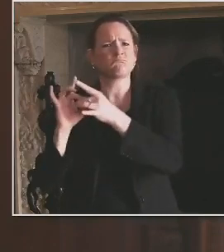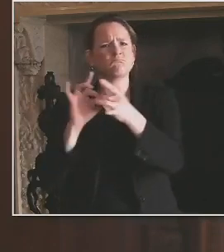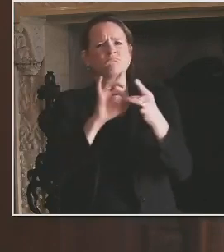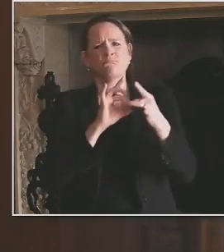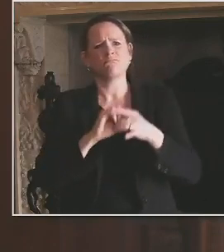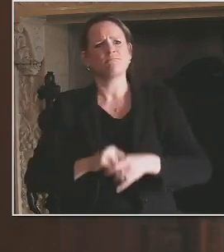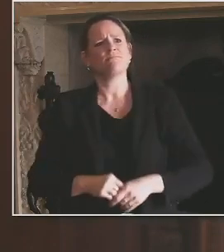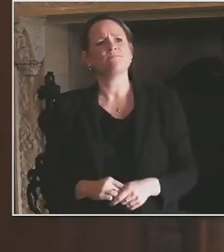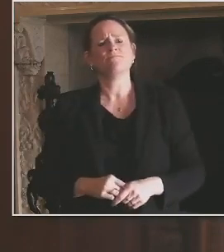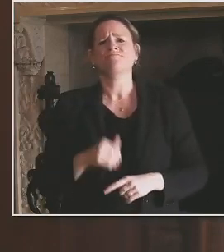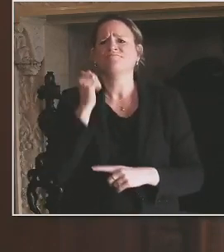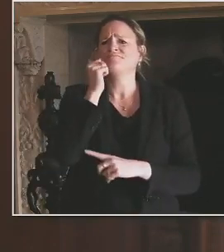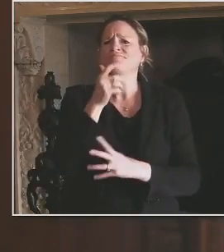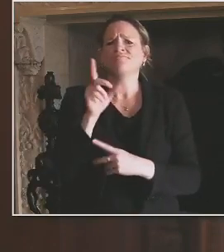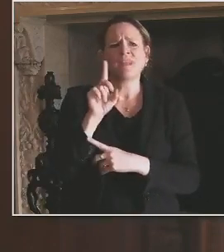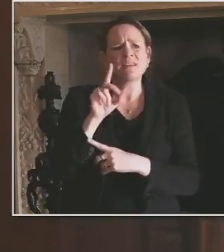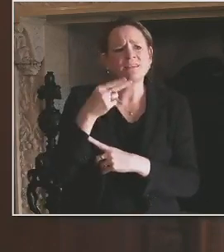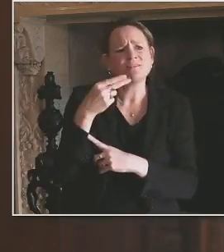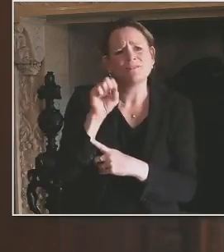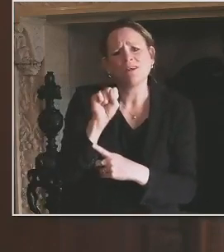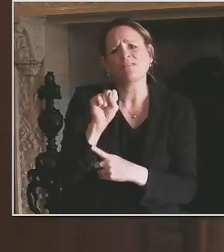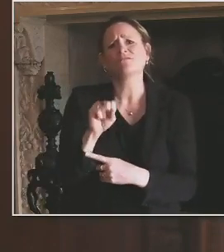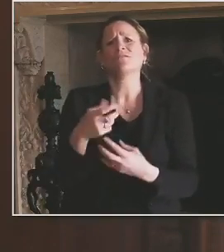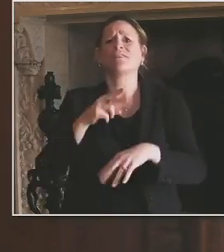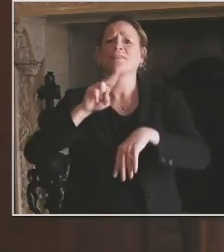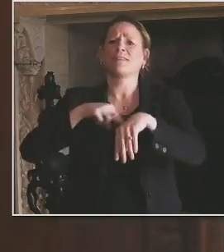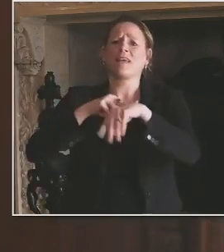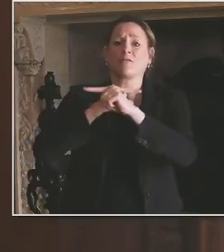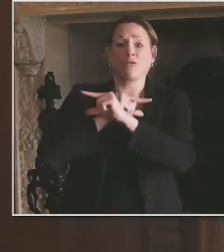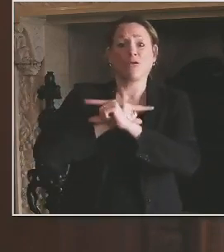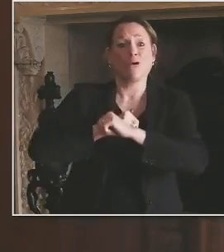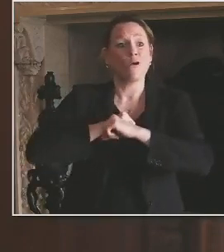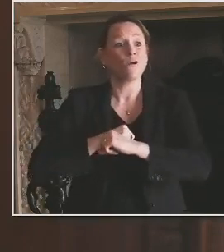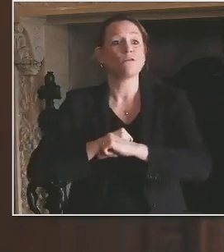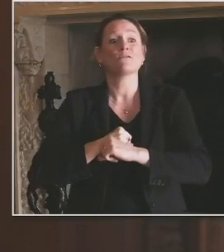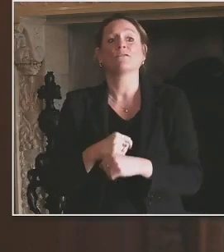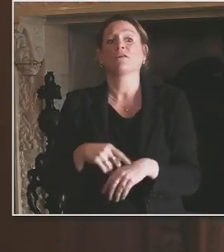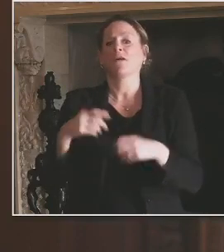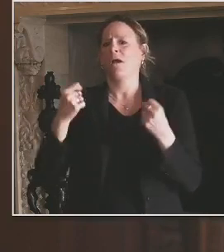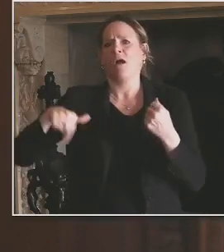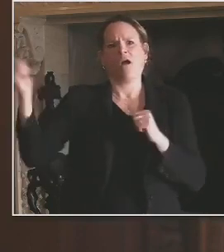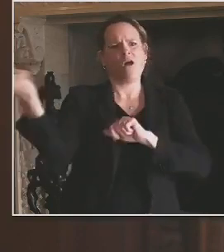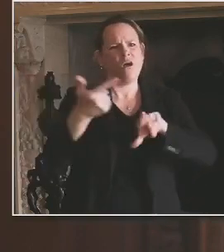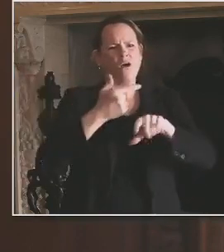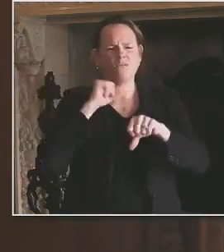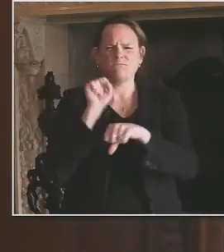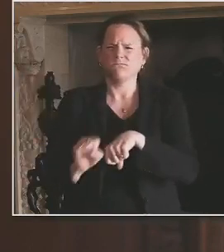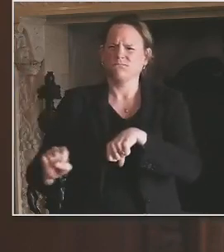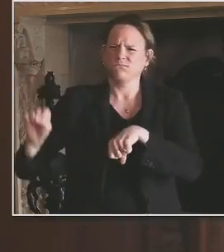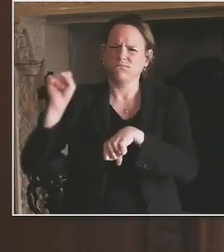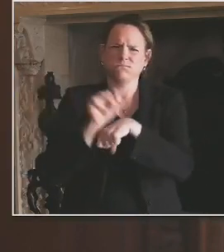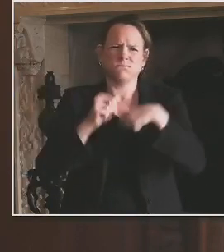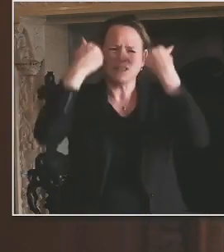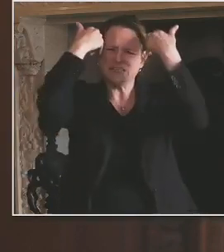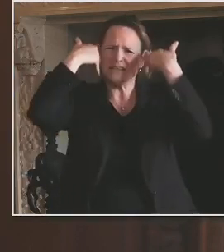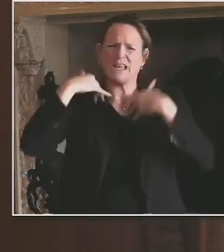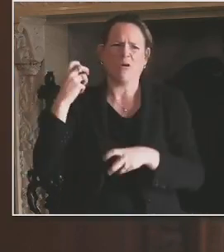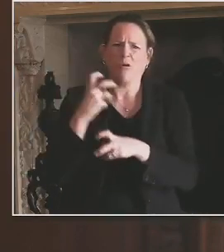the Wisconsin National Guard are working tirelessly to contain the spread of COVID-19. We have conducted more